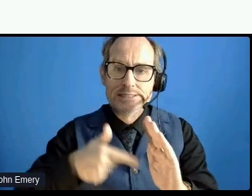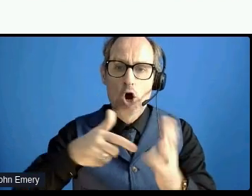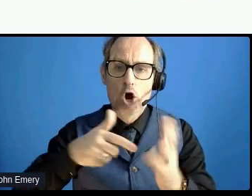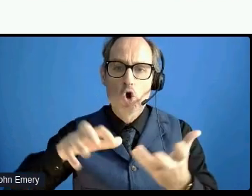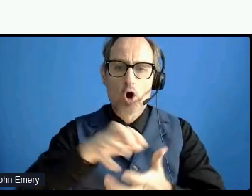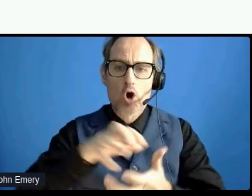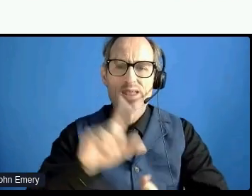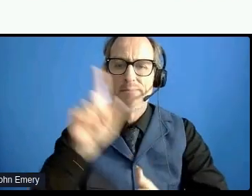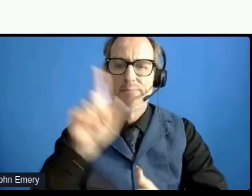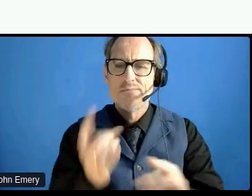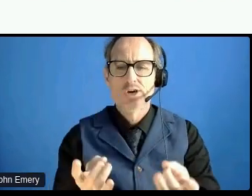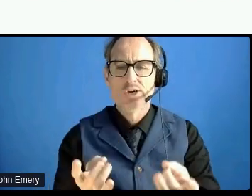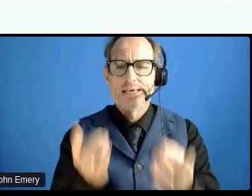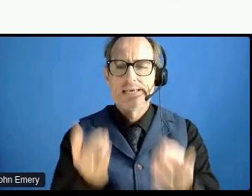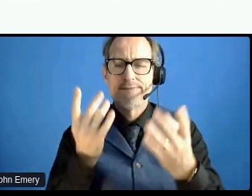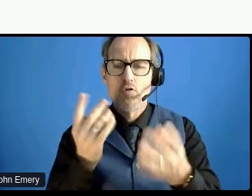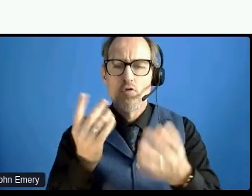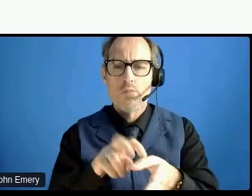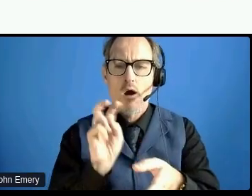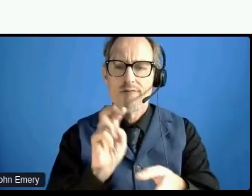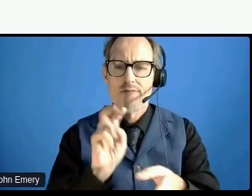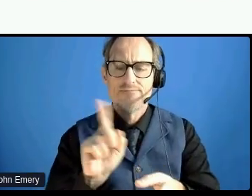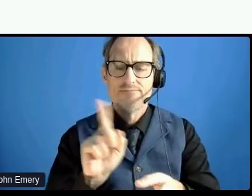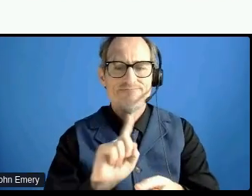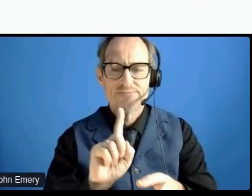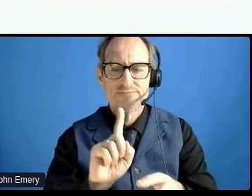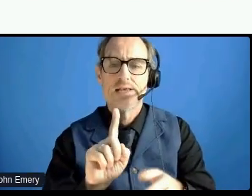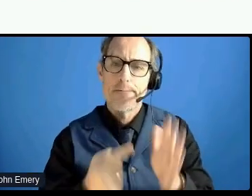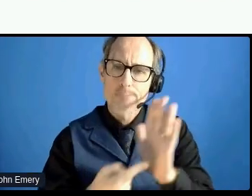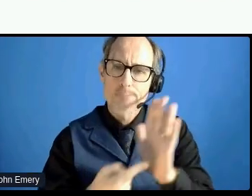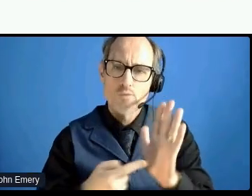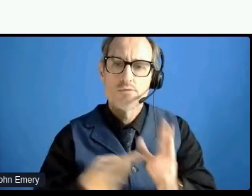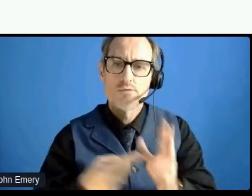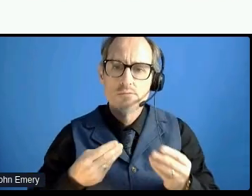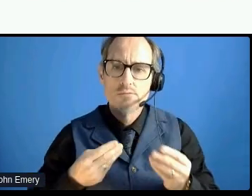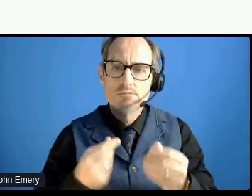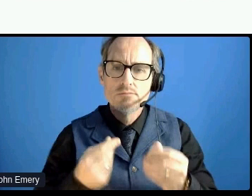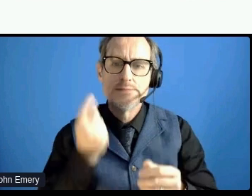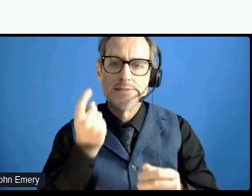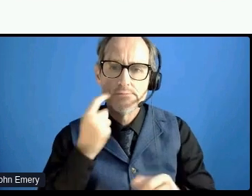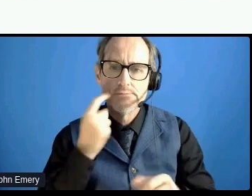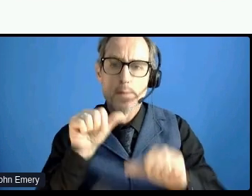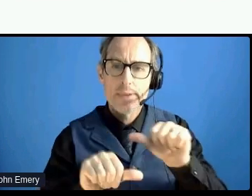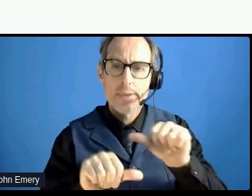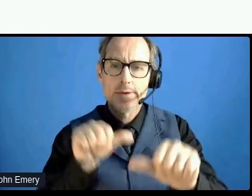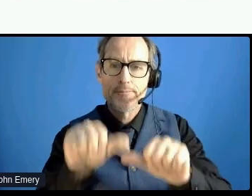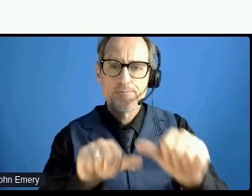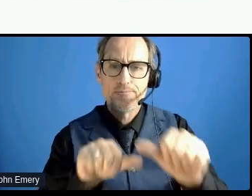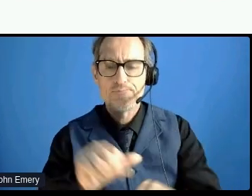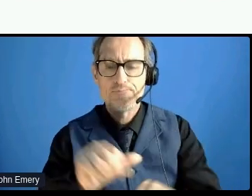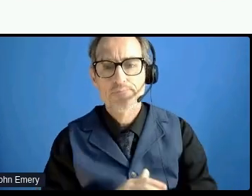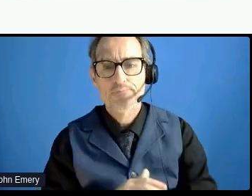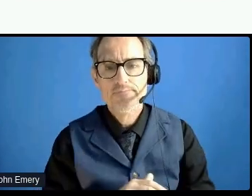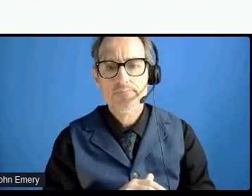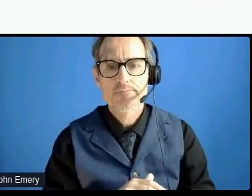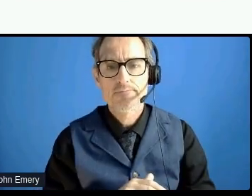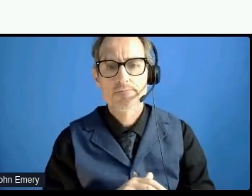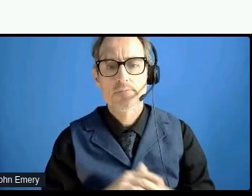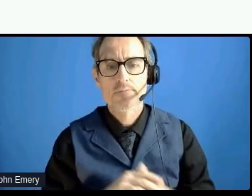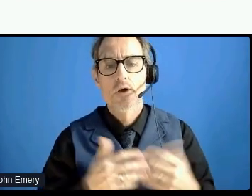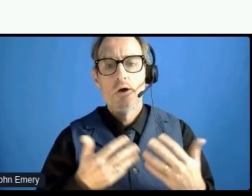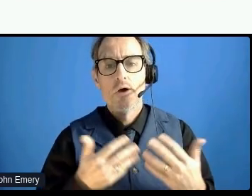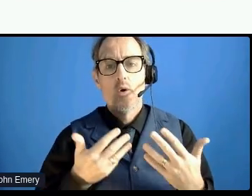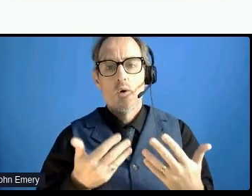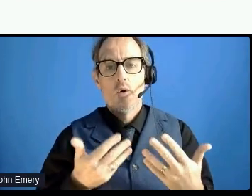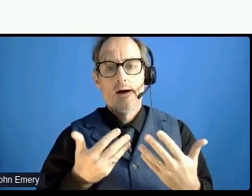get started on this. I'll wait for the people to start breaking down the door before I start dealing with the issues that I've got. So we